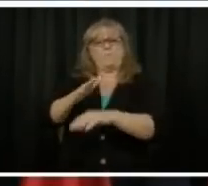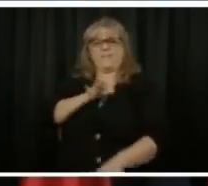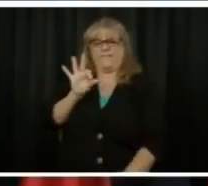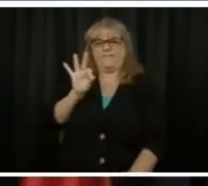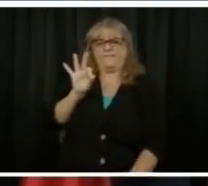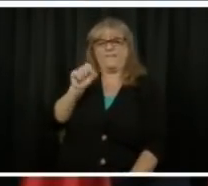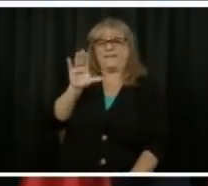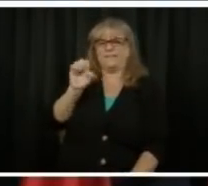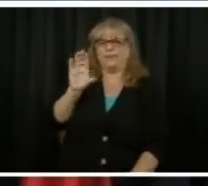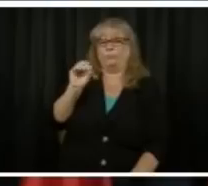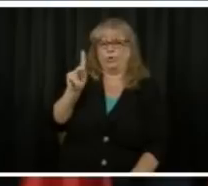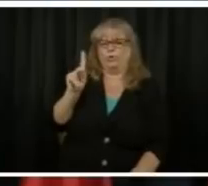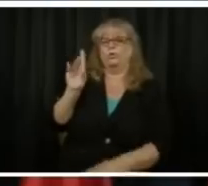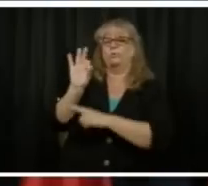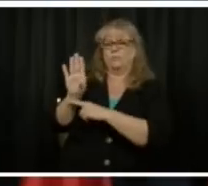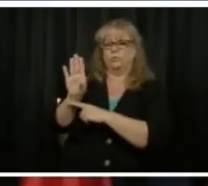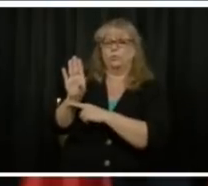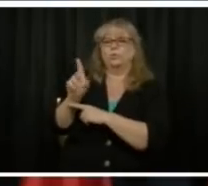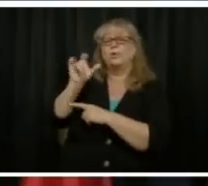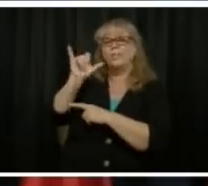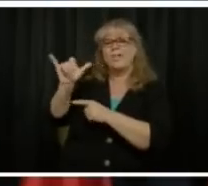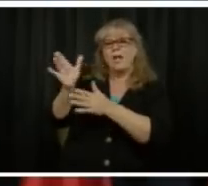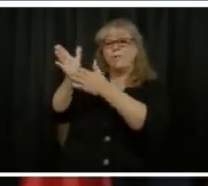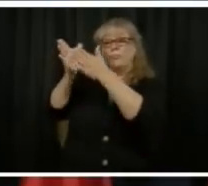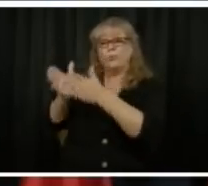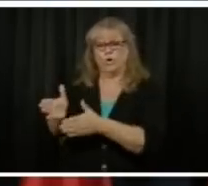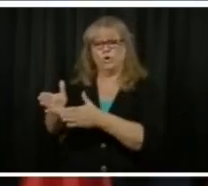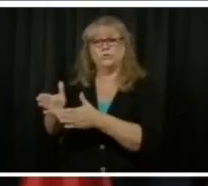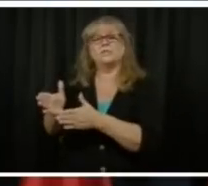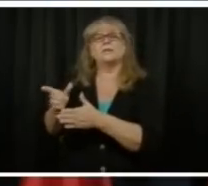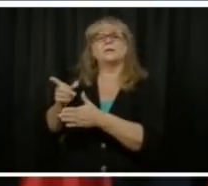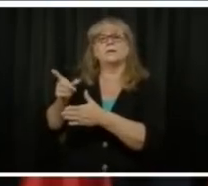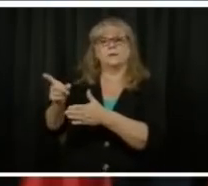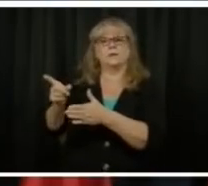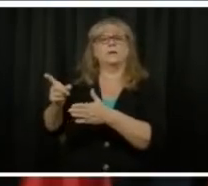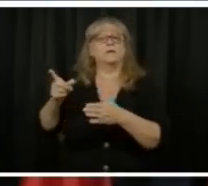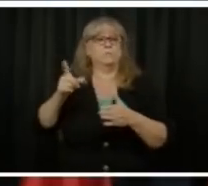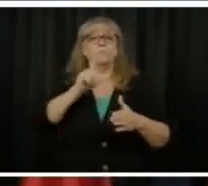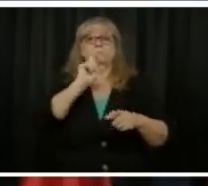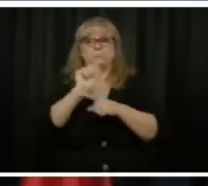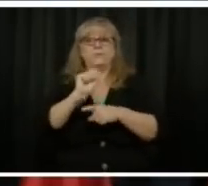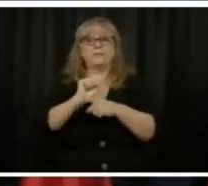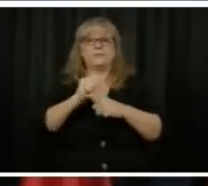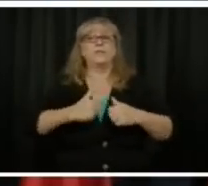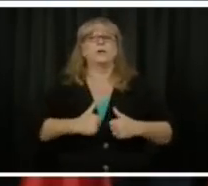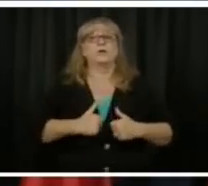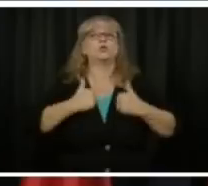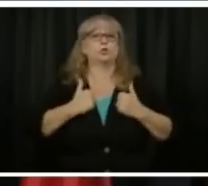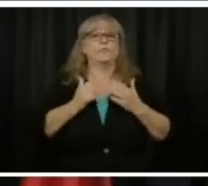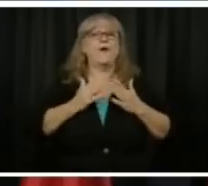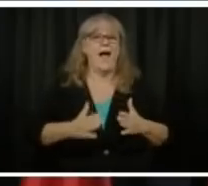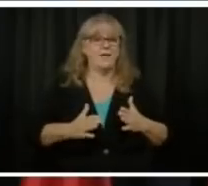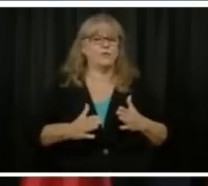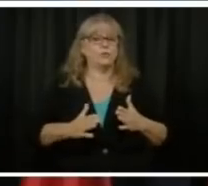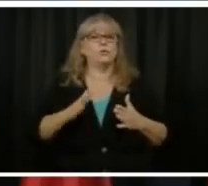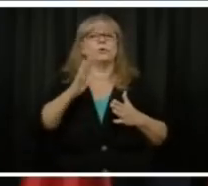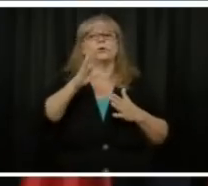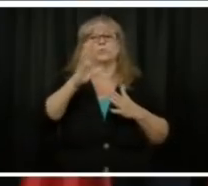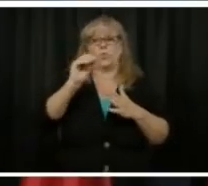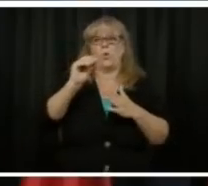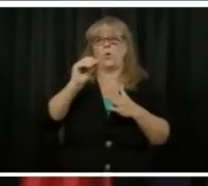I know that's alive today, organ donor. Thank you and bless you," to add it to someone's life. So I want to encourage everybody, if you haven't, to sign